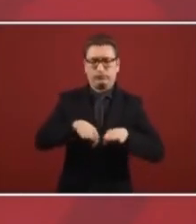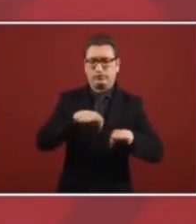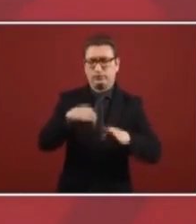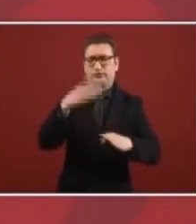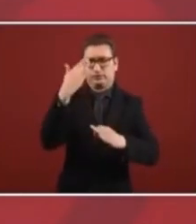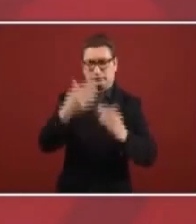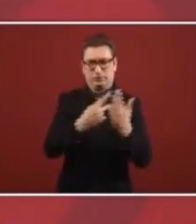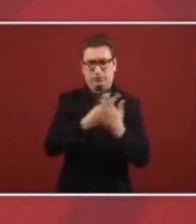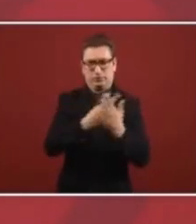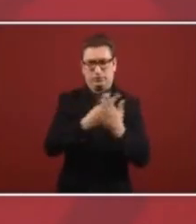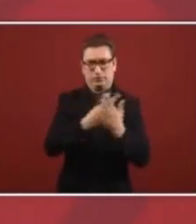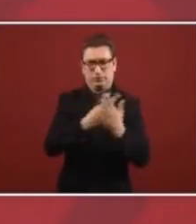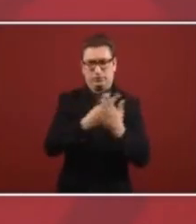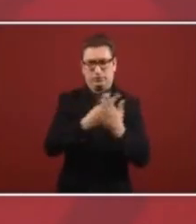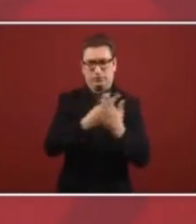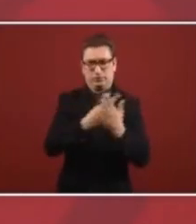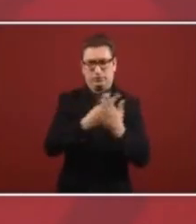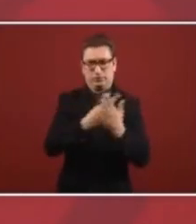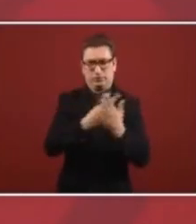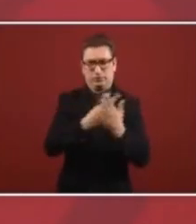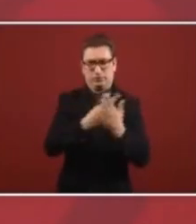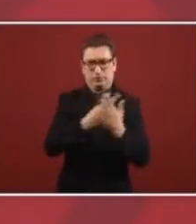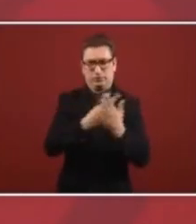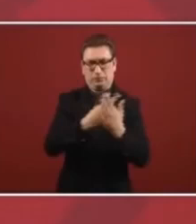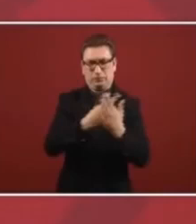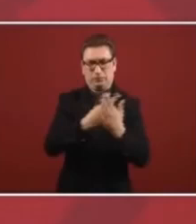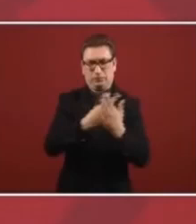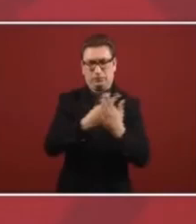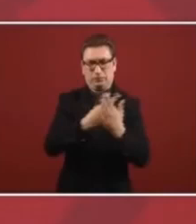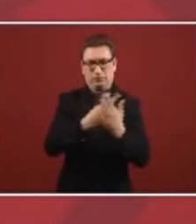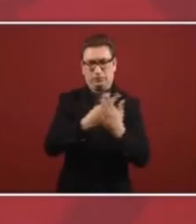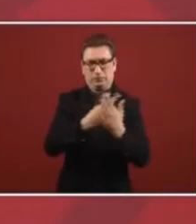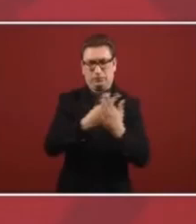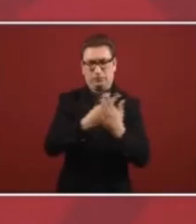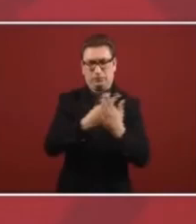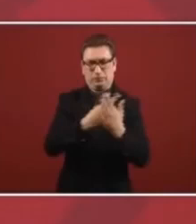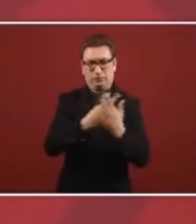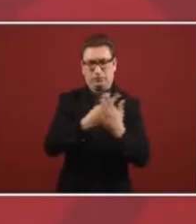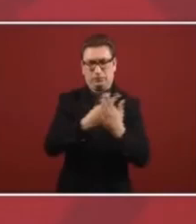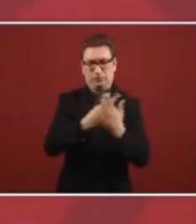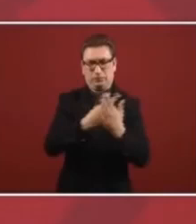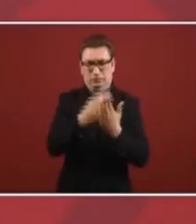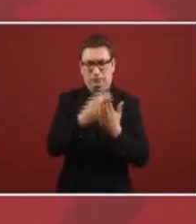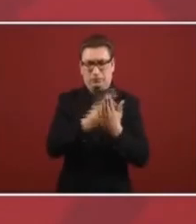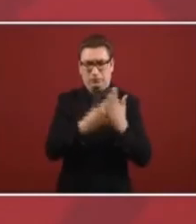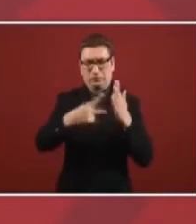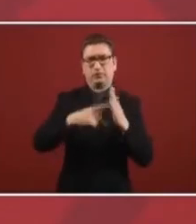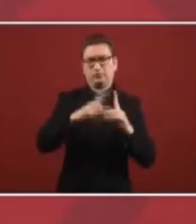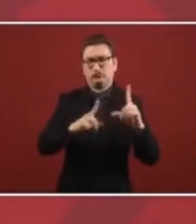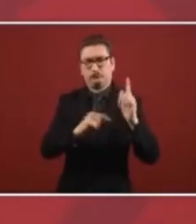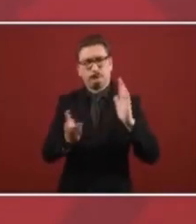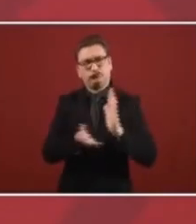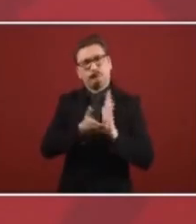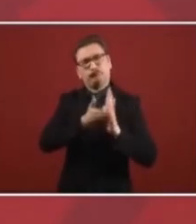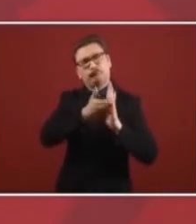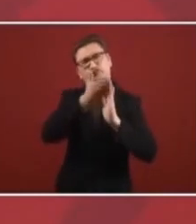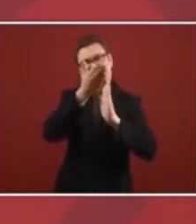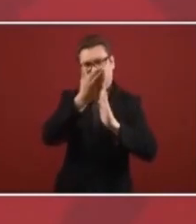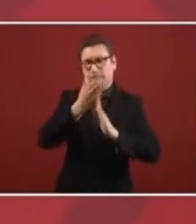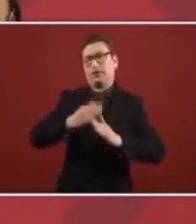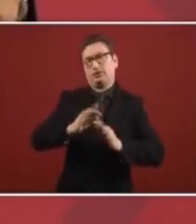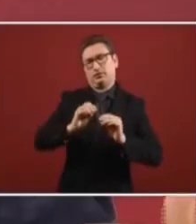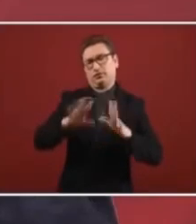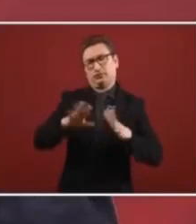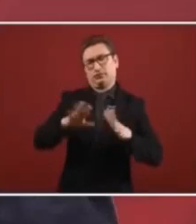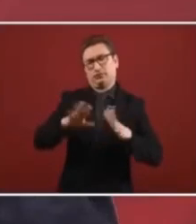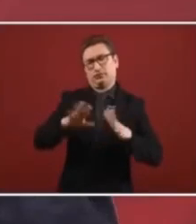de infraestructura. Yes, we are now working on the plan for the infrastructure. Todo esto lleva